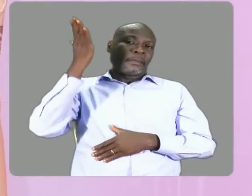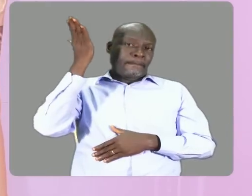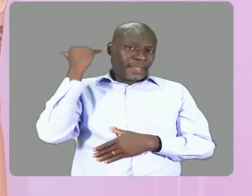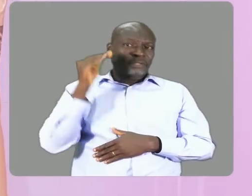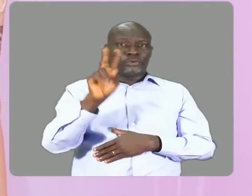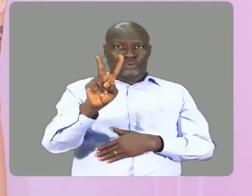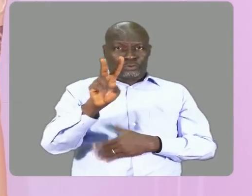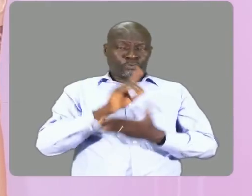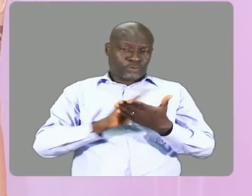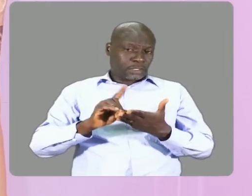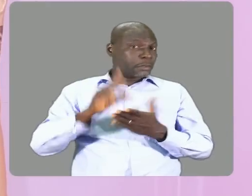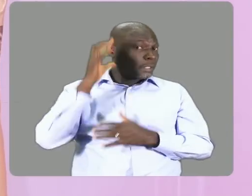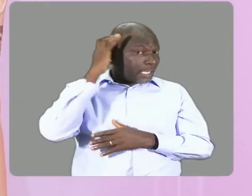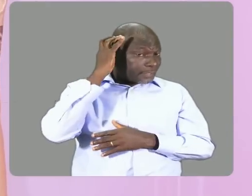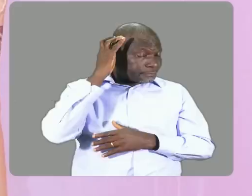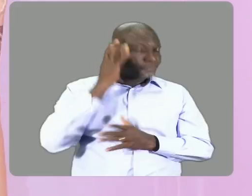sa wo ti de si ye